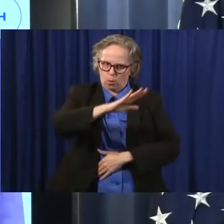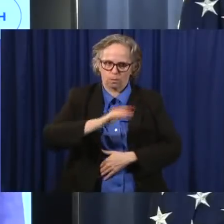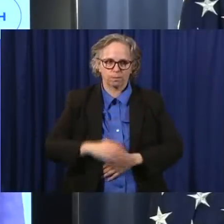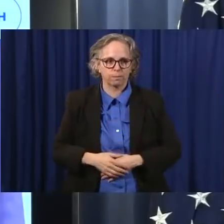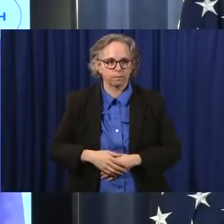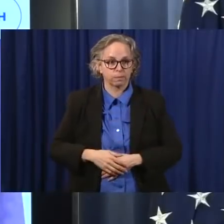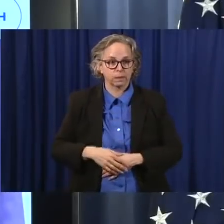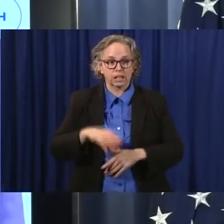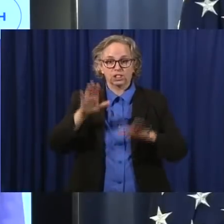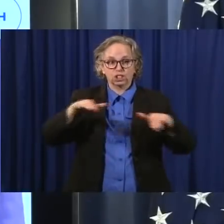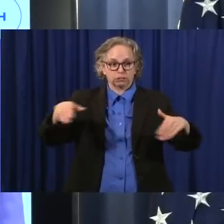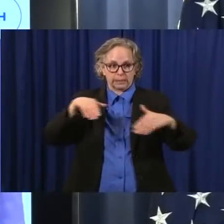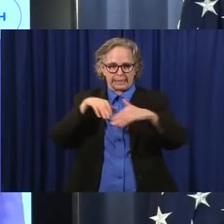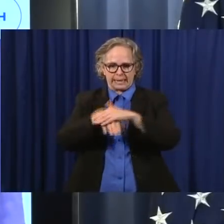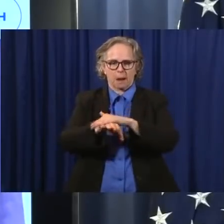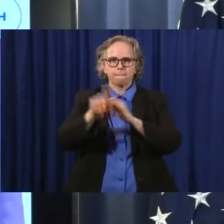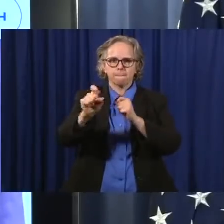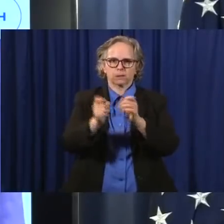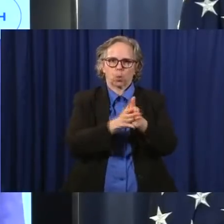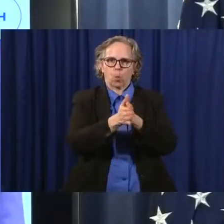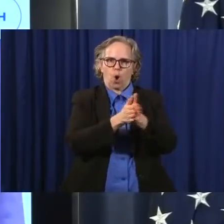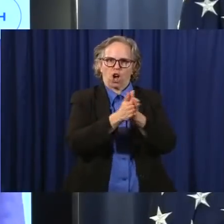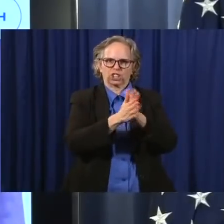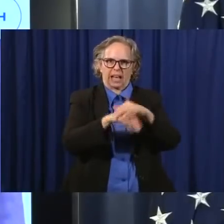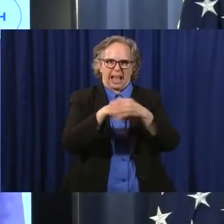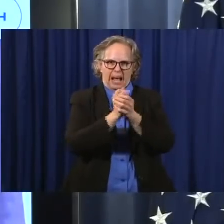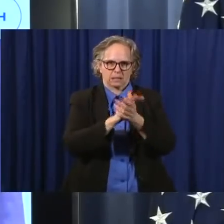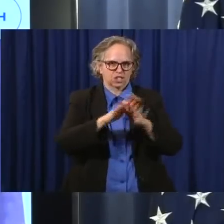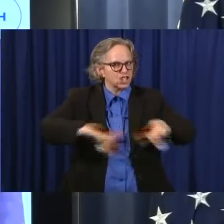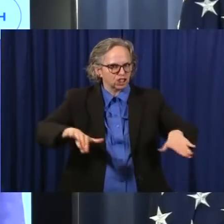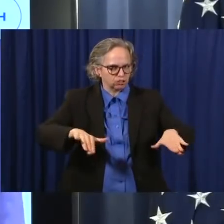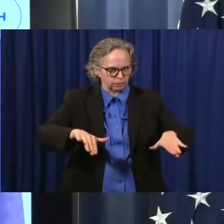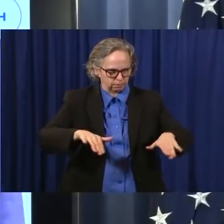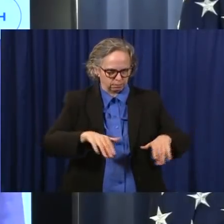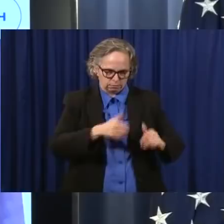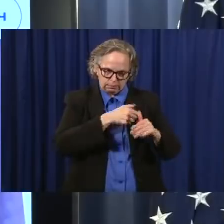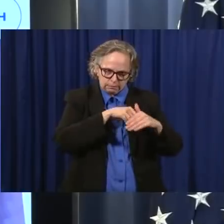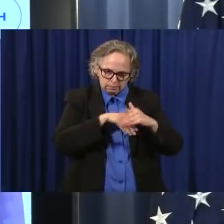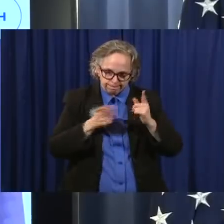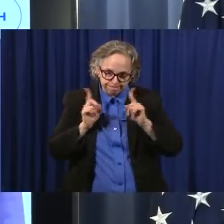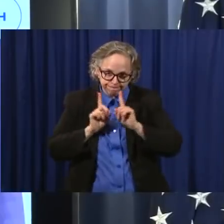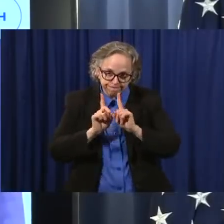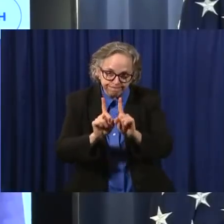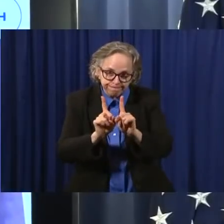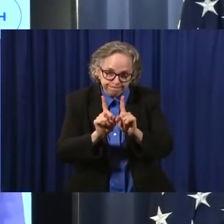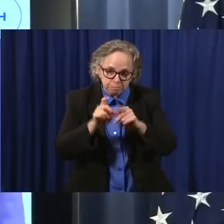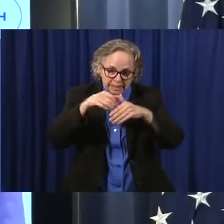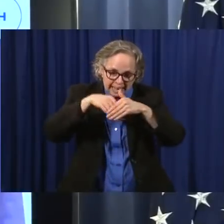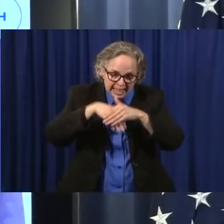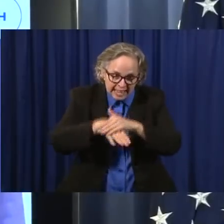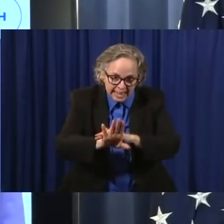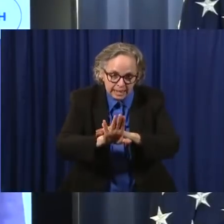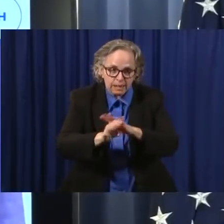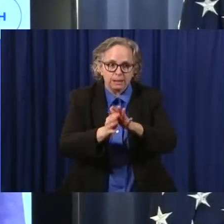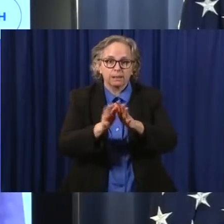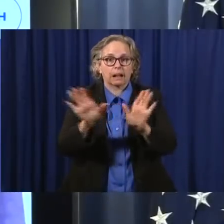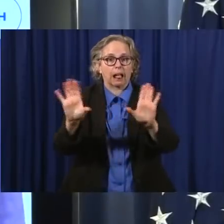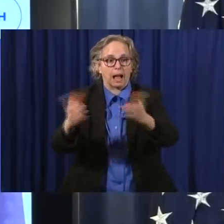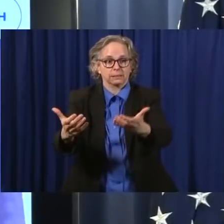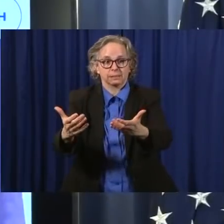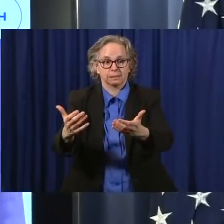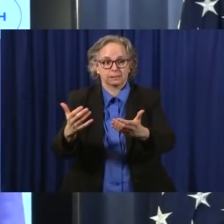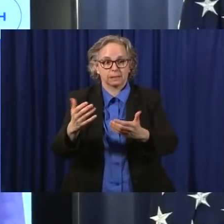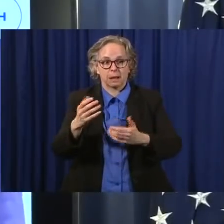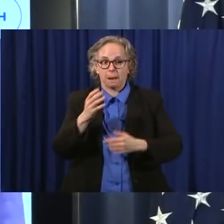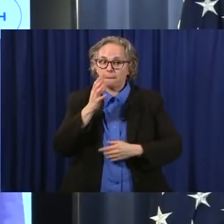wash their hands, and they may be escorted to their classrooms by their someone other than their mom or dad,